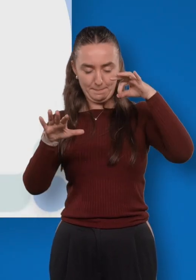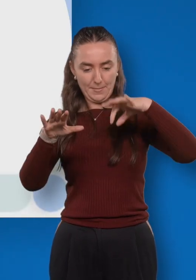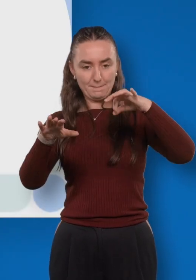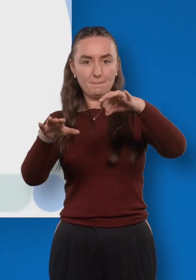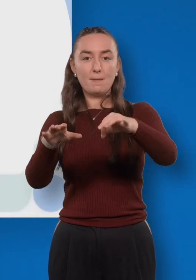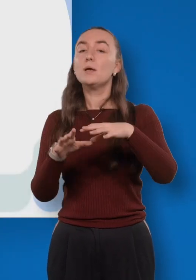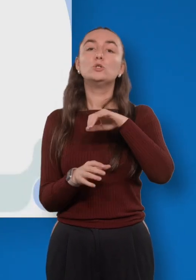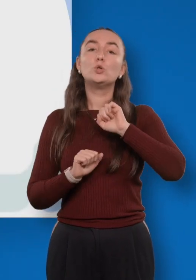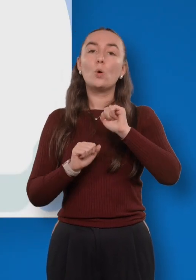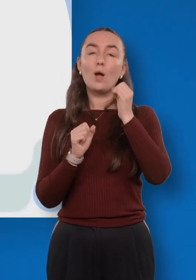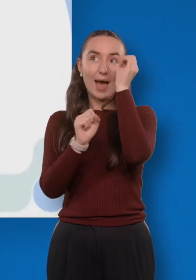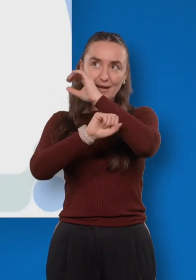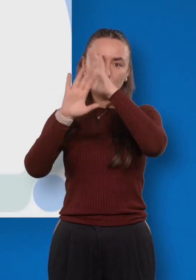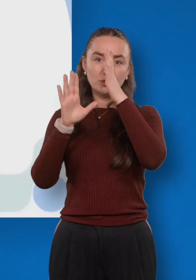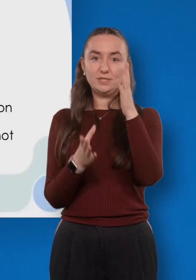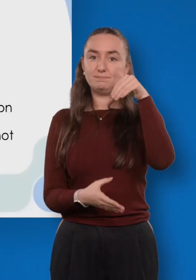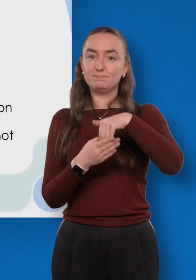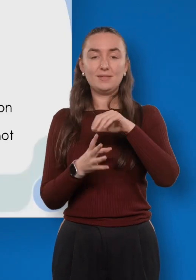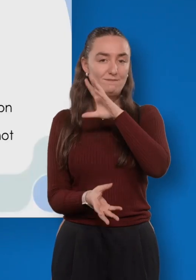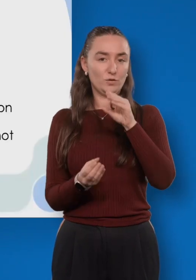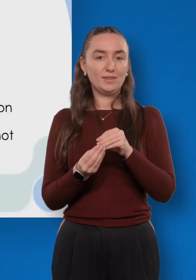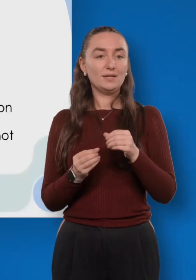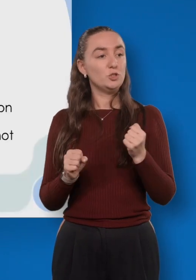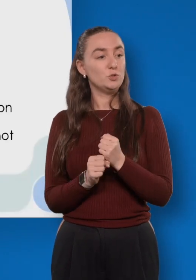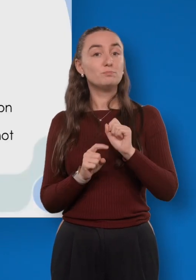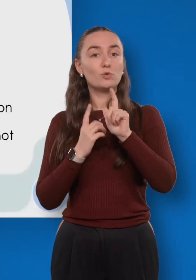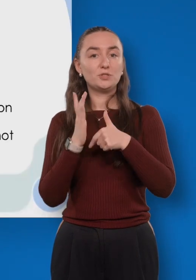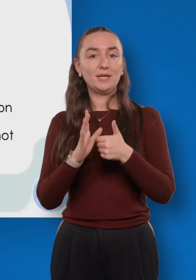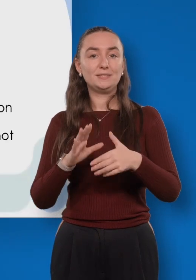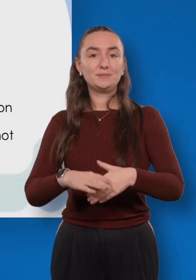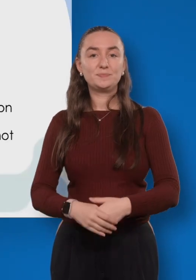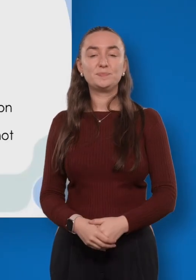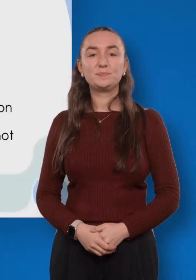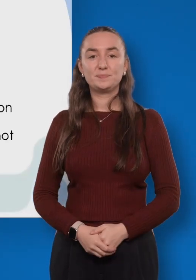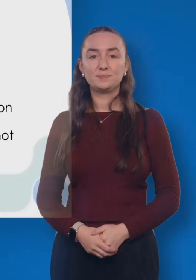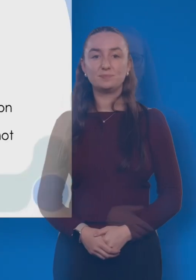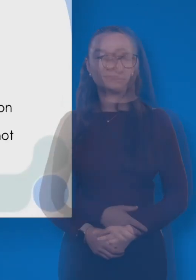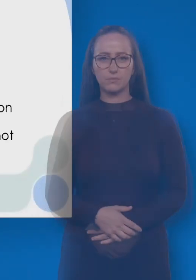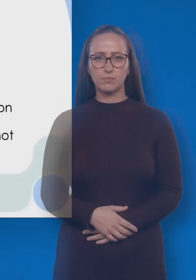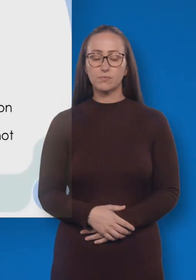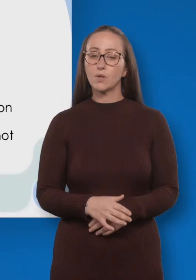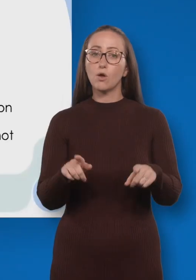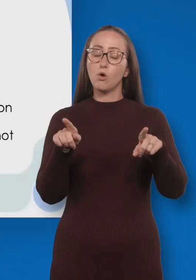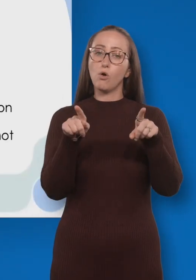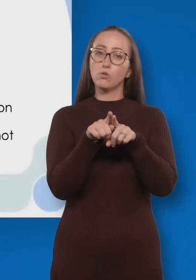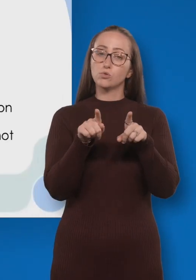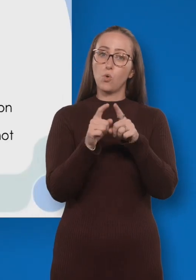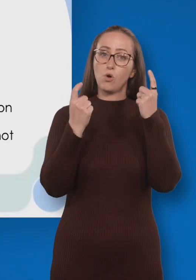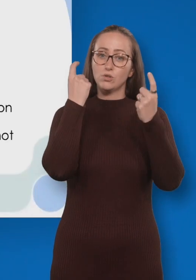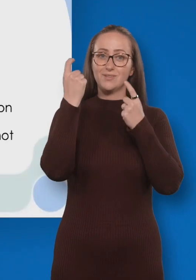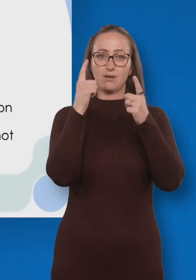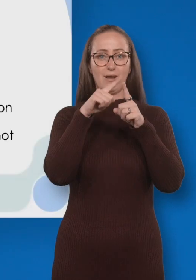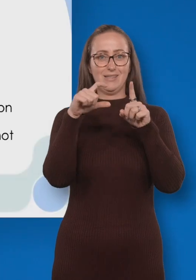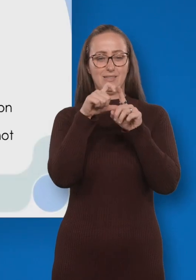ideology within everything that you do in a project. You can also consider